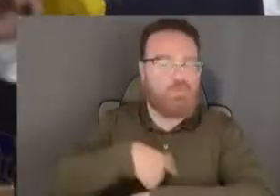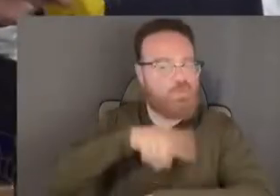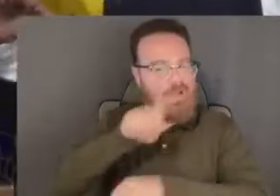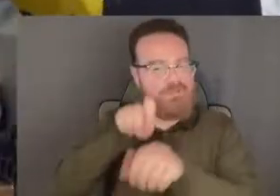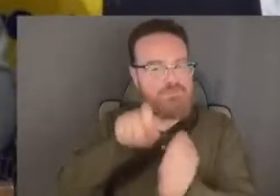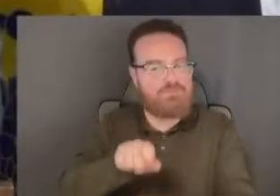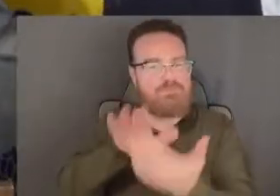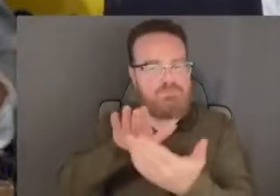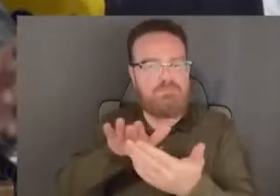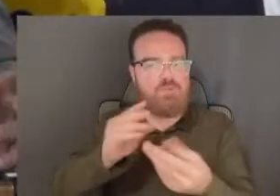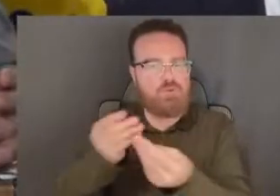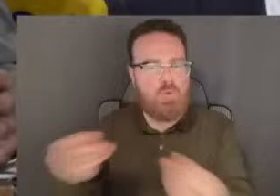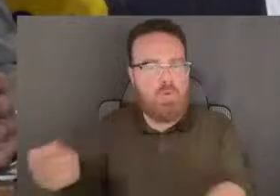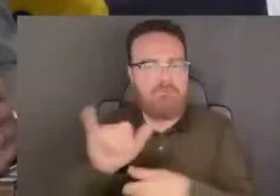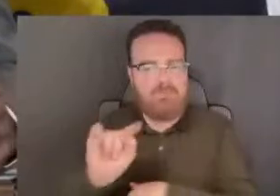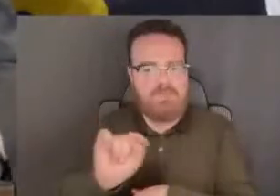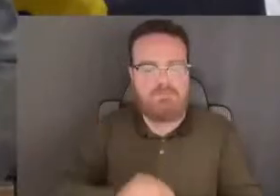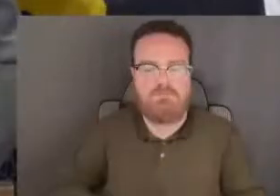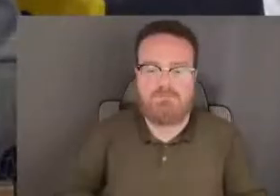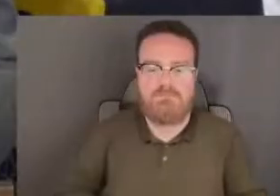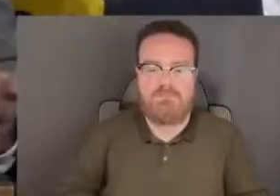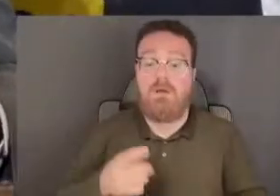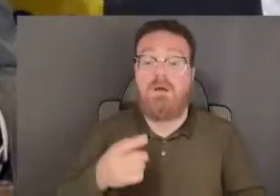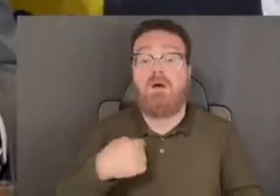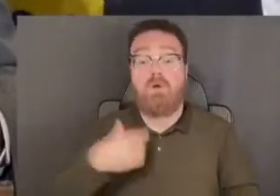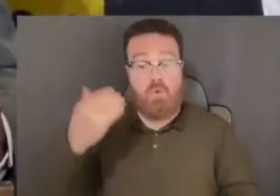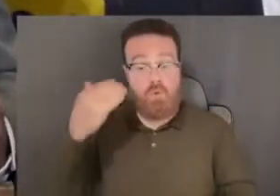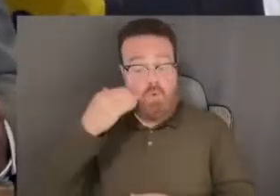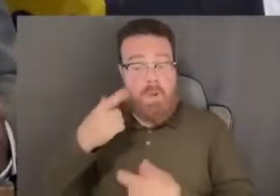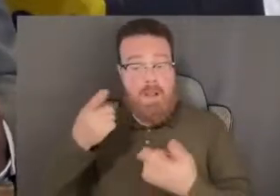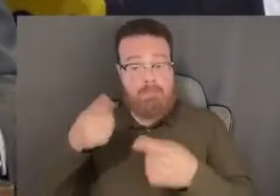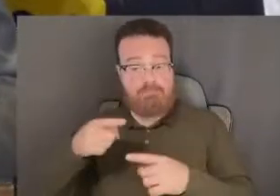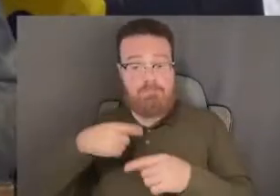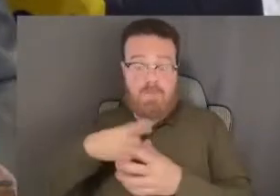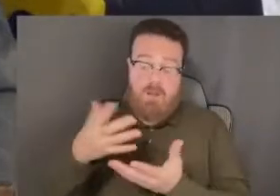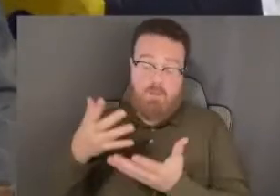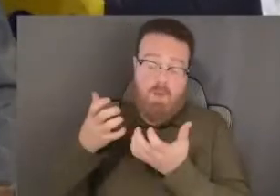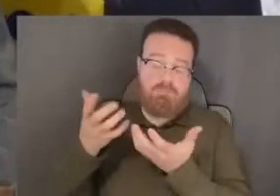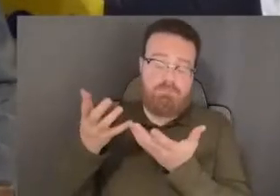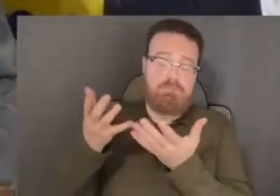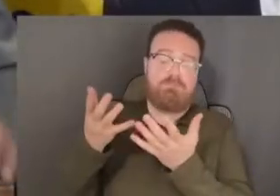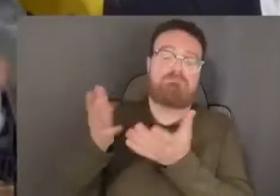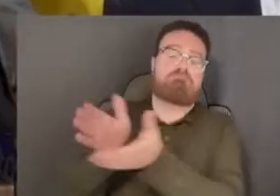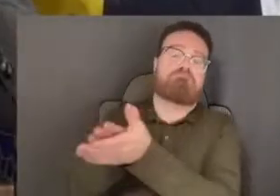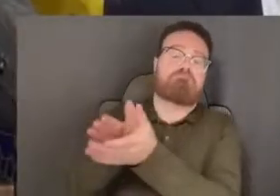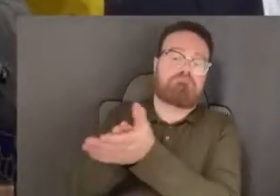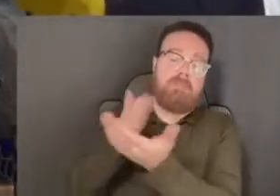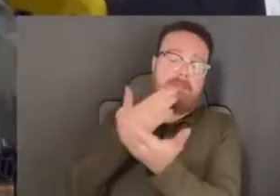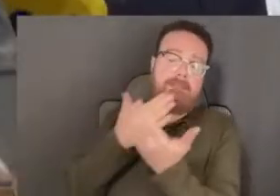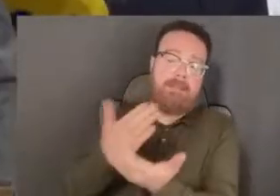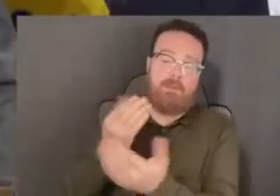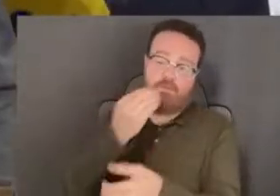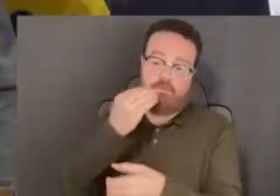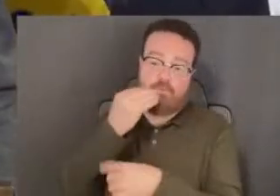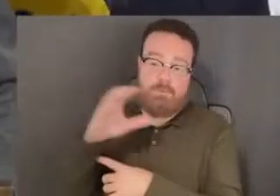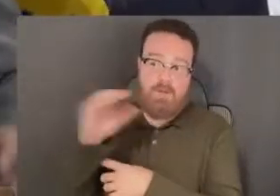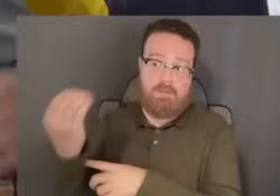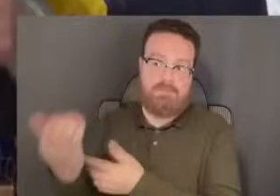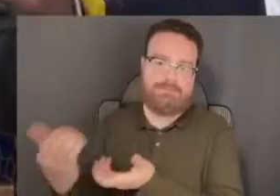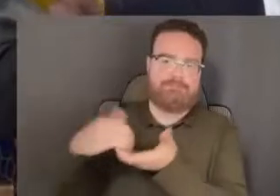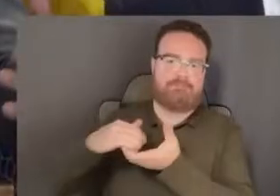I met with, and I want to commend the food companies for working with us to achieve